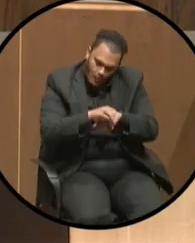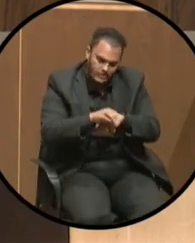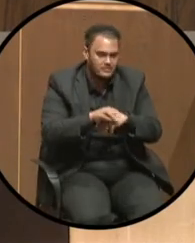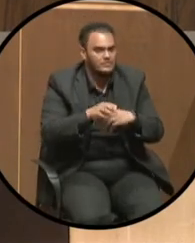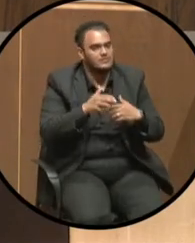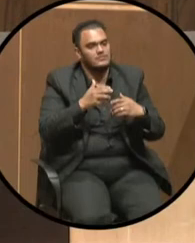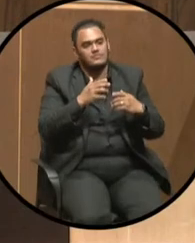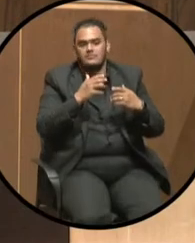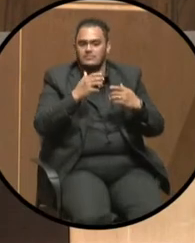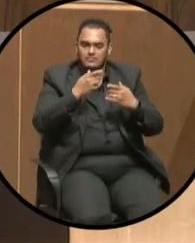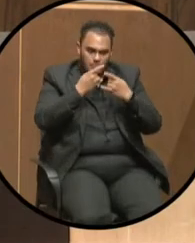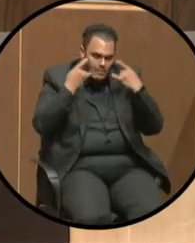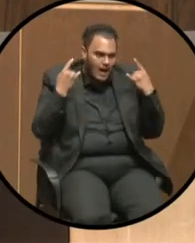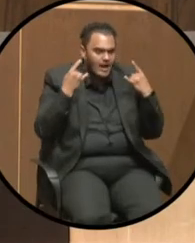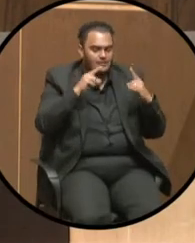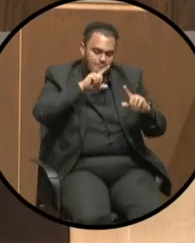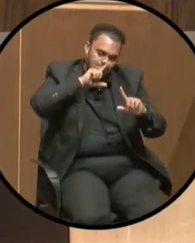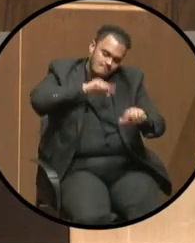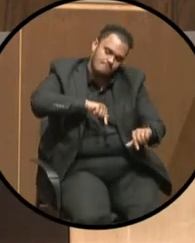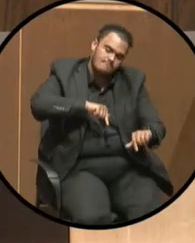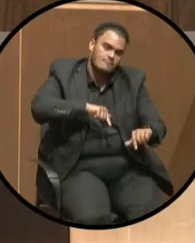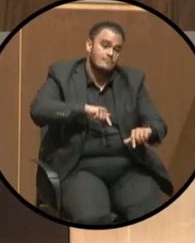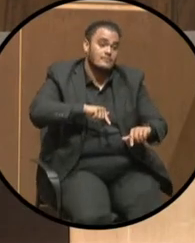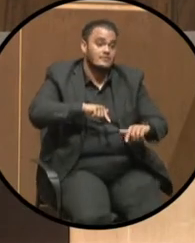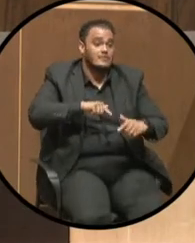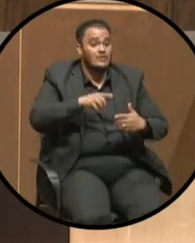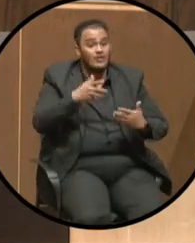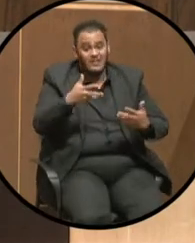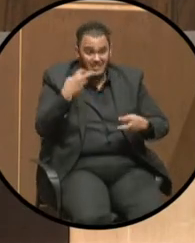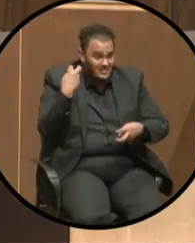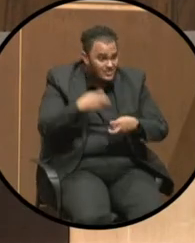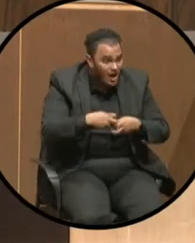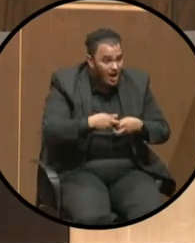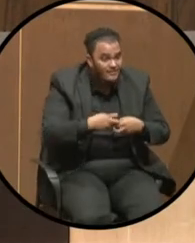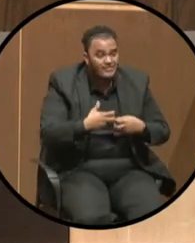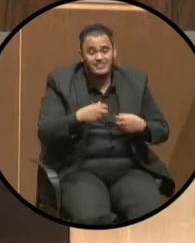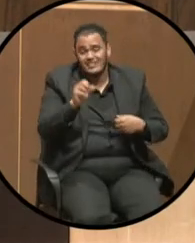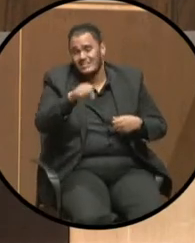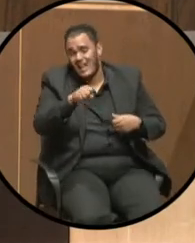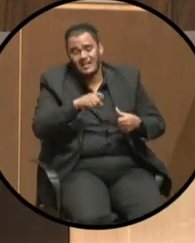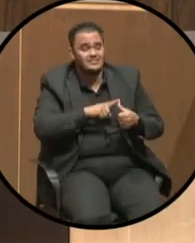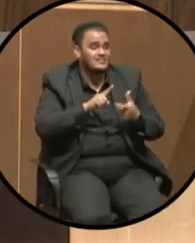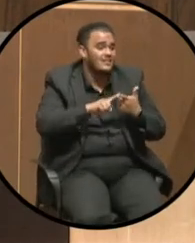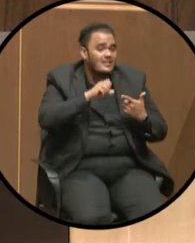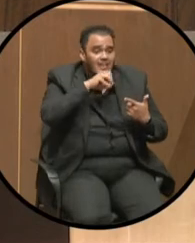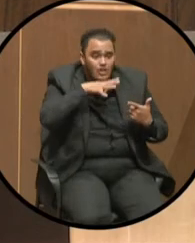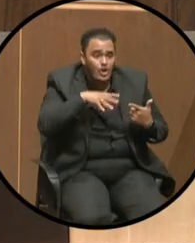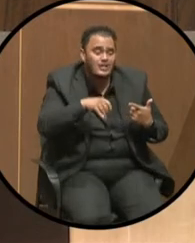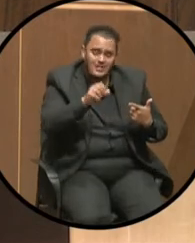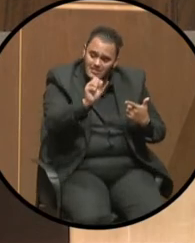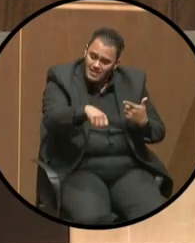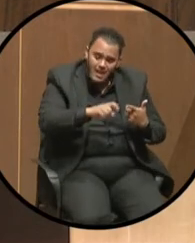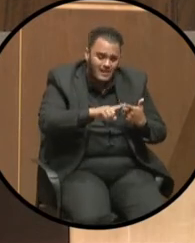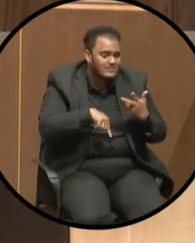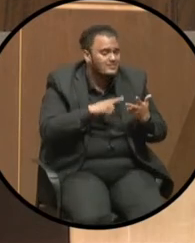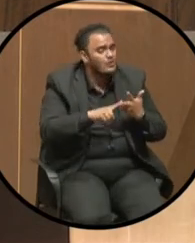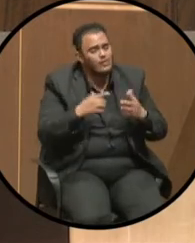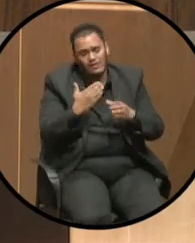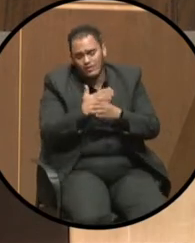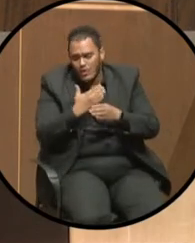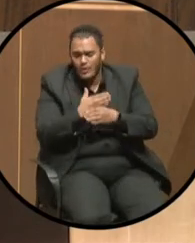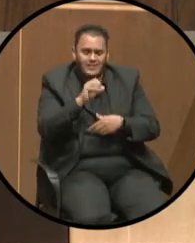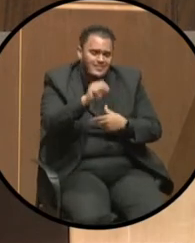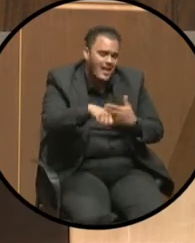they difficult for some? Yes. Are they irritating? Yes. Can they get dirty? Yes. Are masks